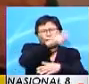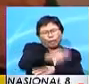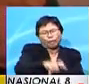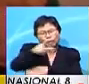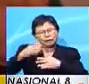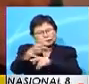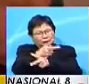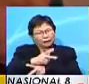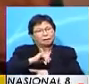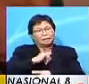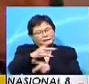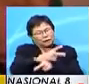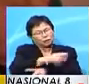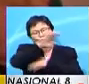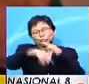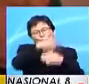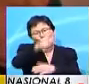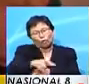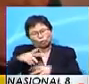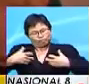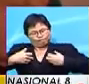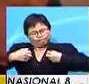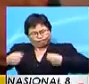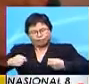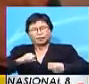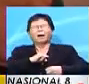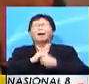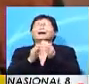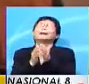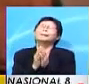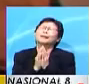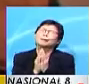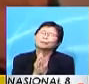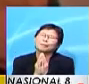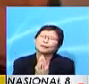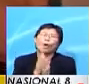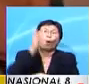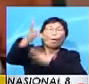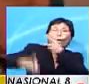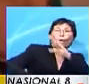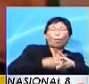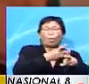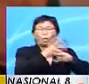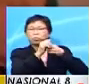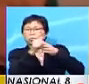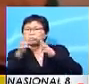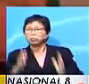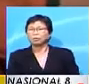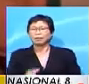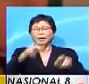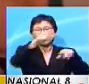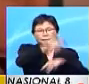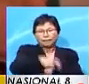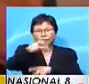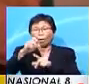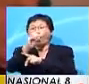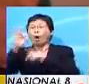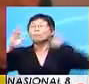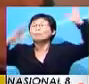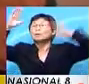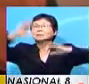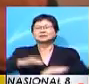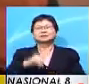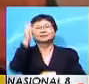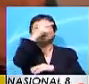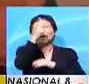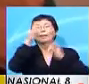good health. I appeal to all the world leaders, the people of Malaysia, the government